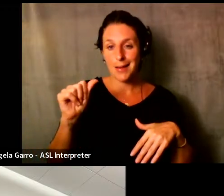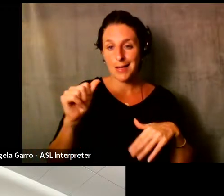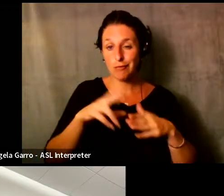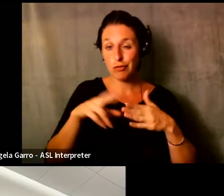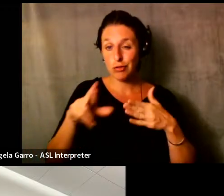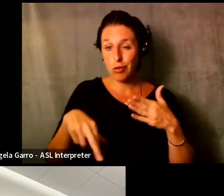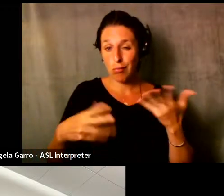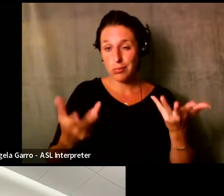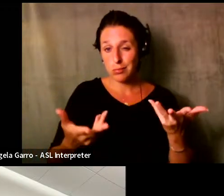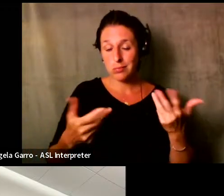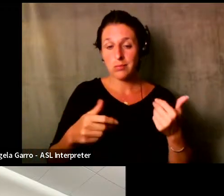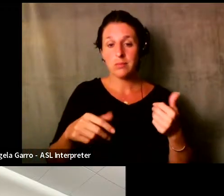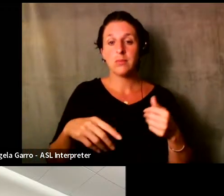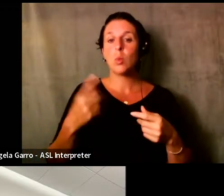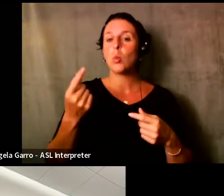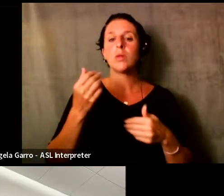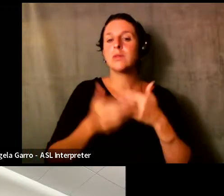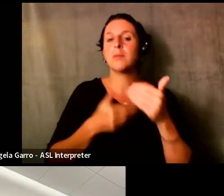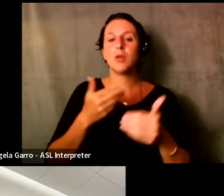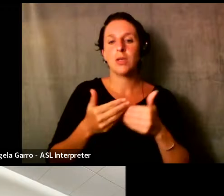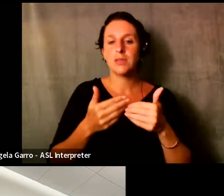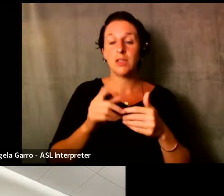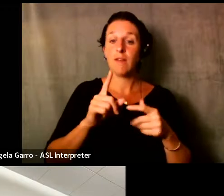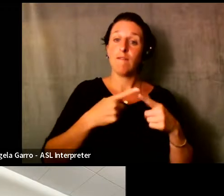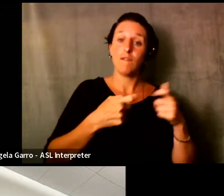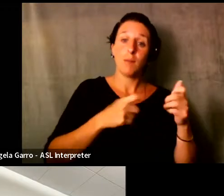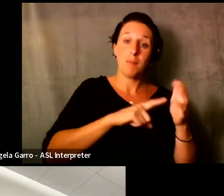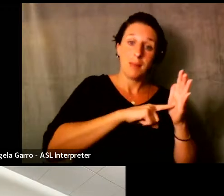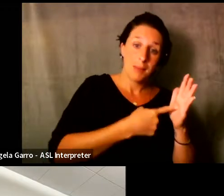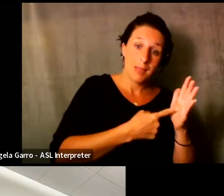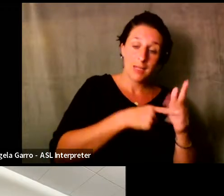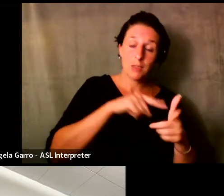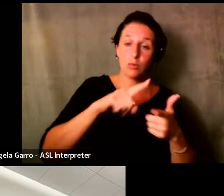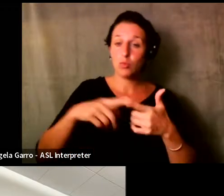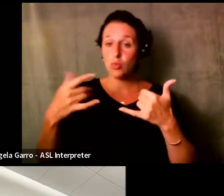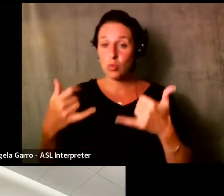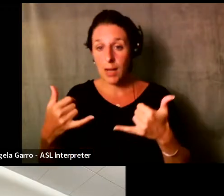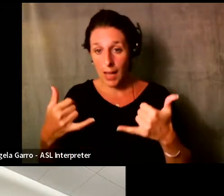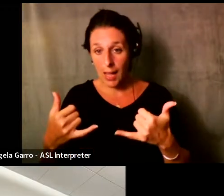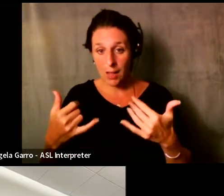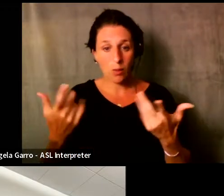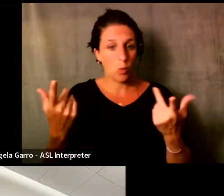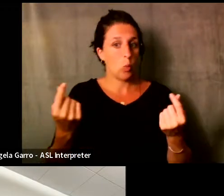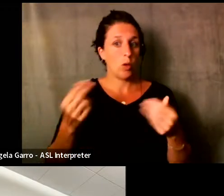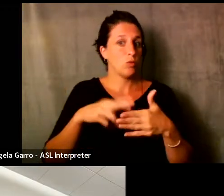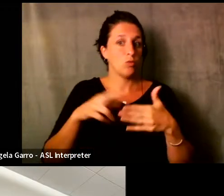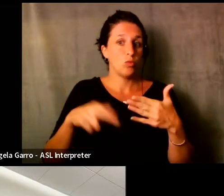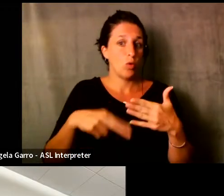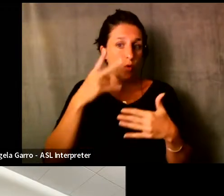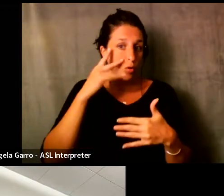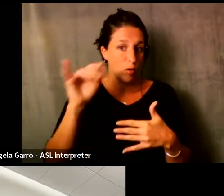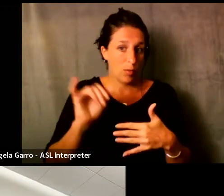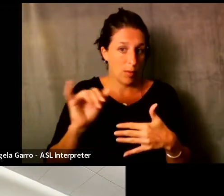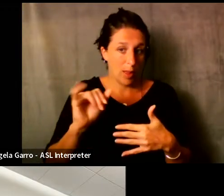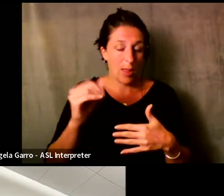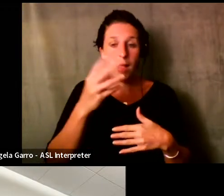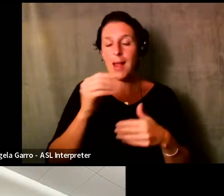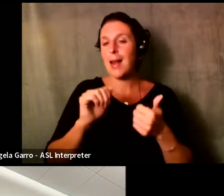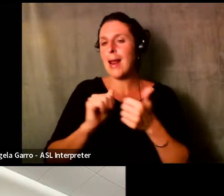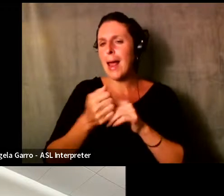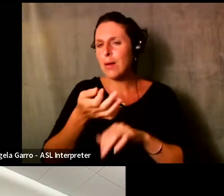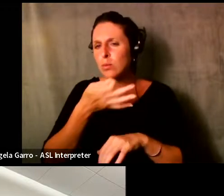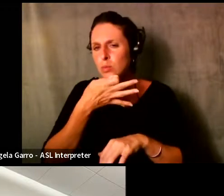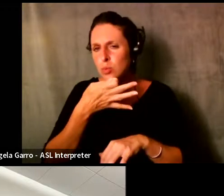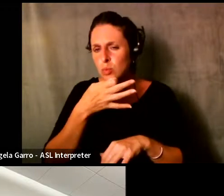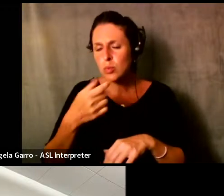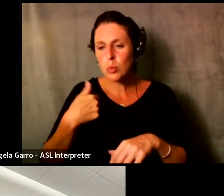results. So what is the process like from the beginning to now? What would results look like? And how soon